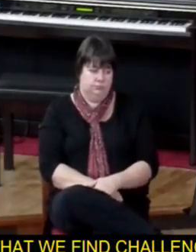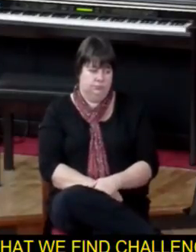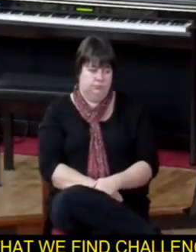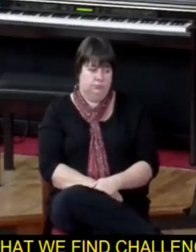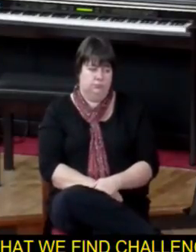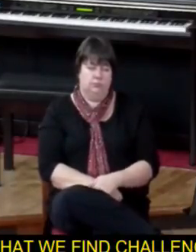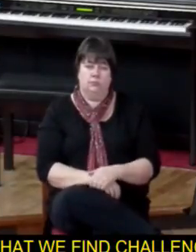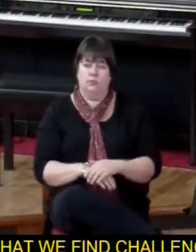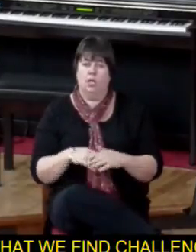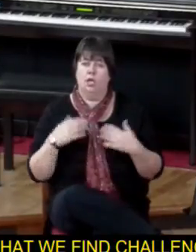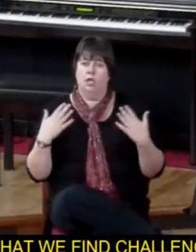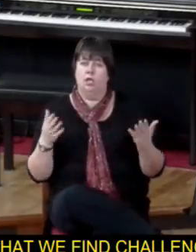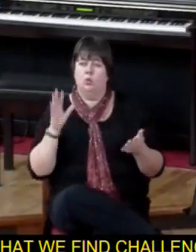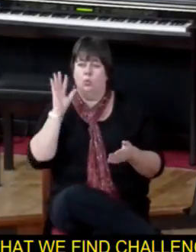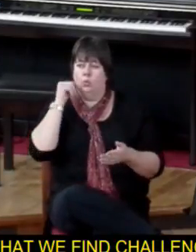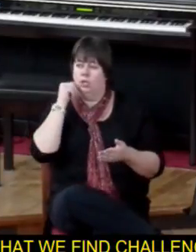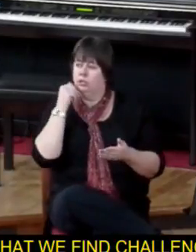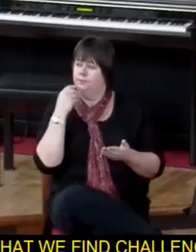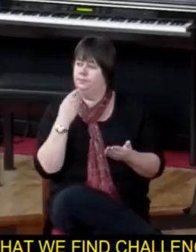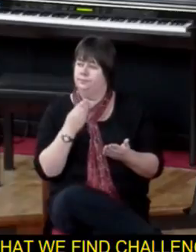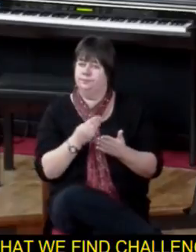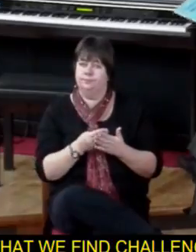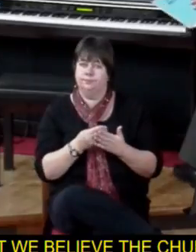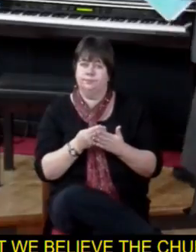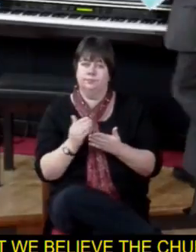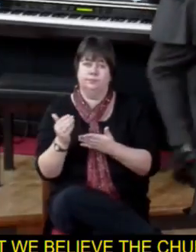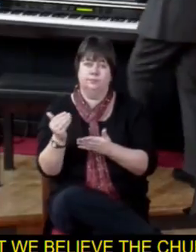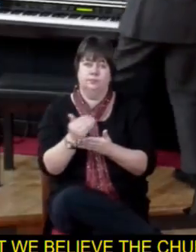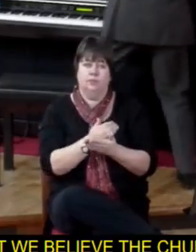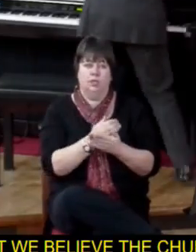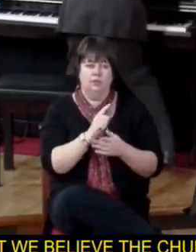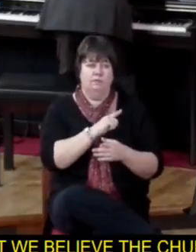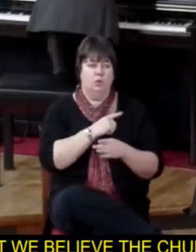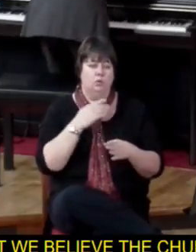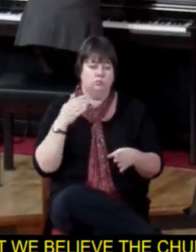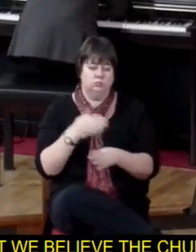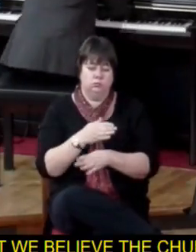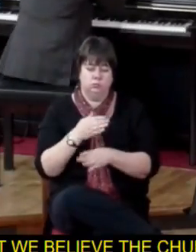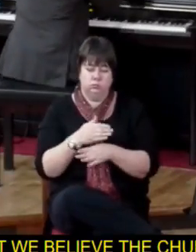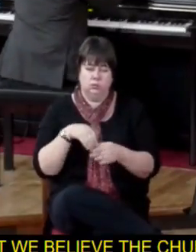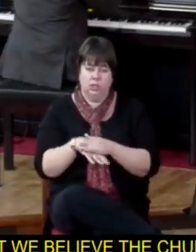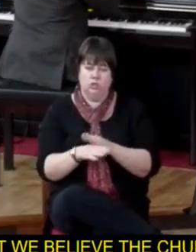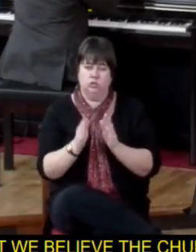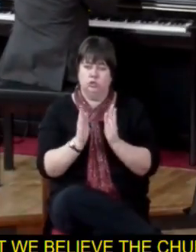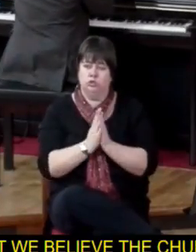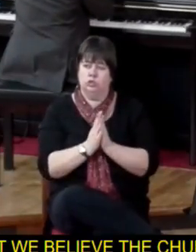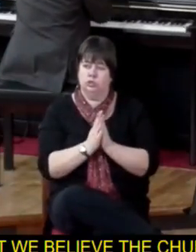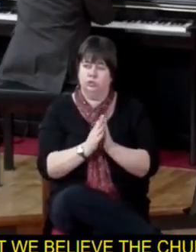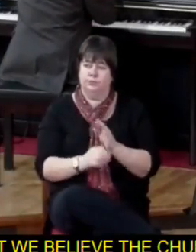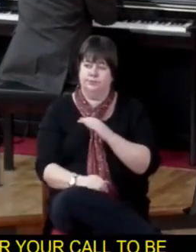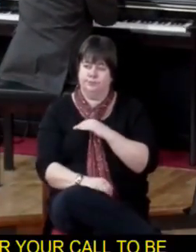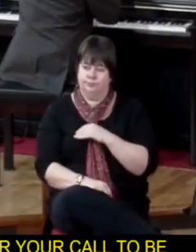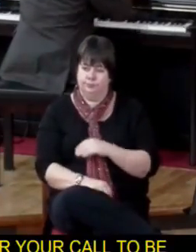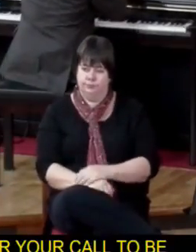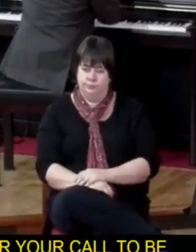And now we bring our offerings to the Lord for his work in the church and the world. The offering will be uplifted.